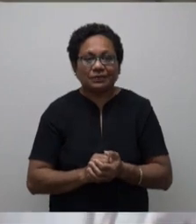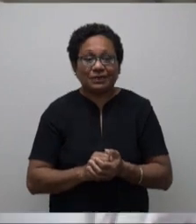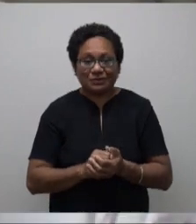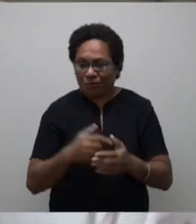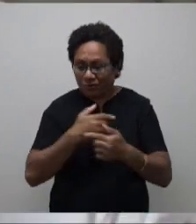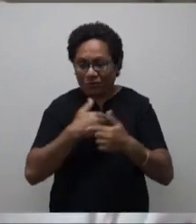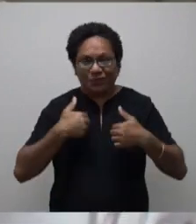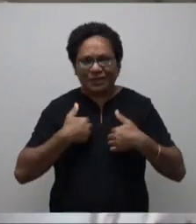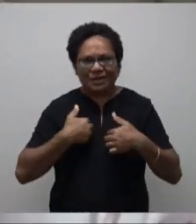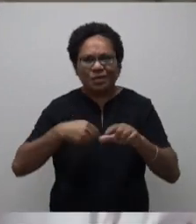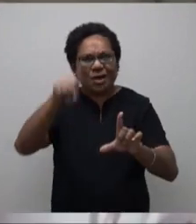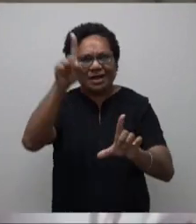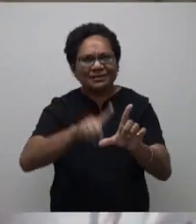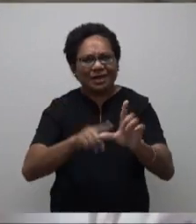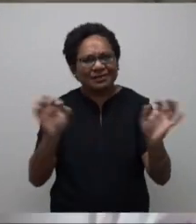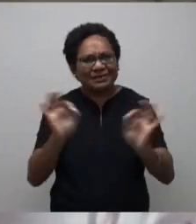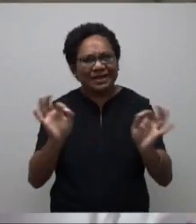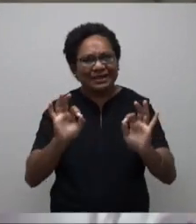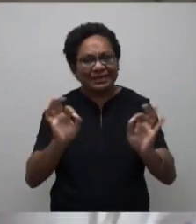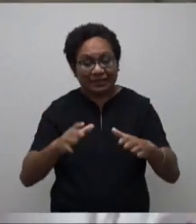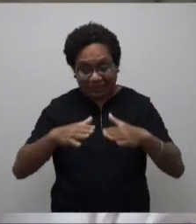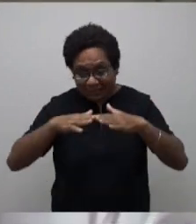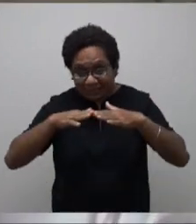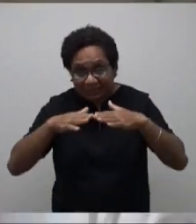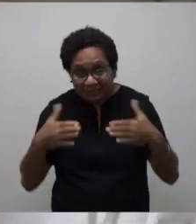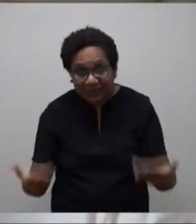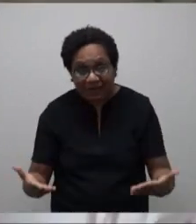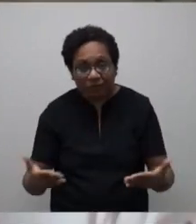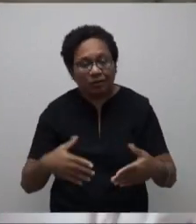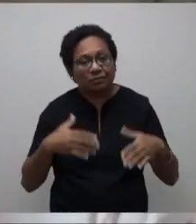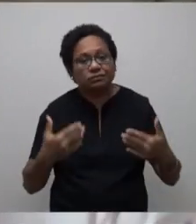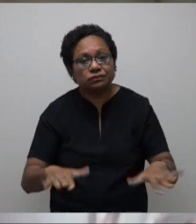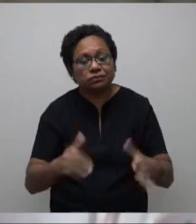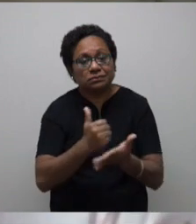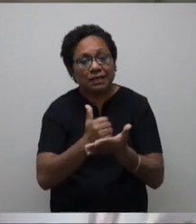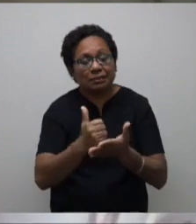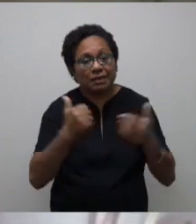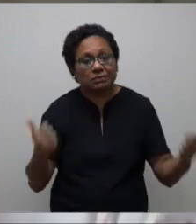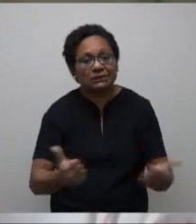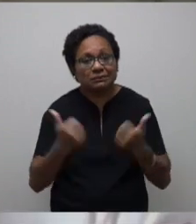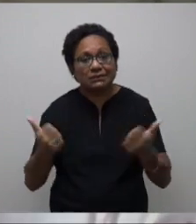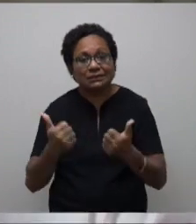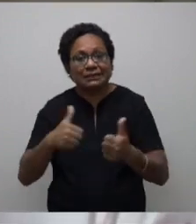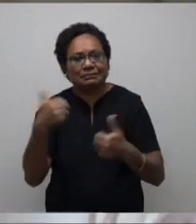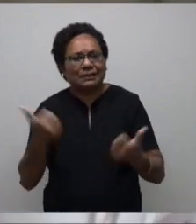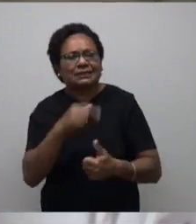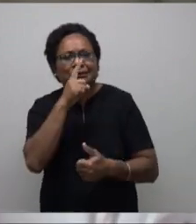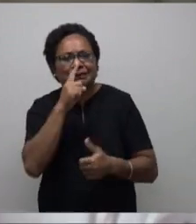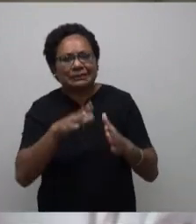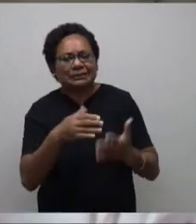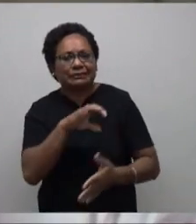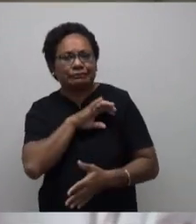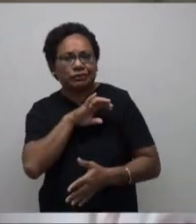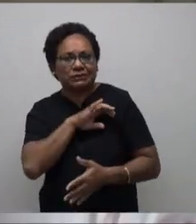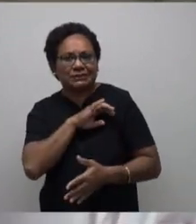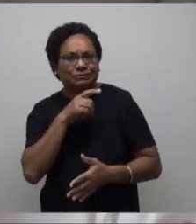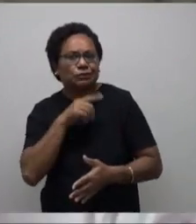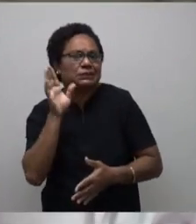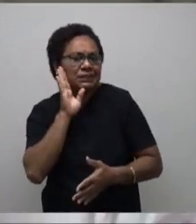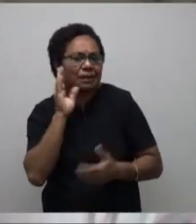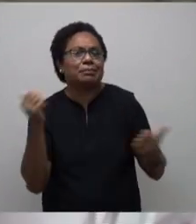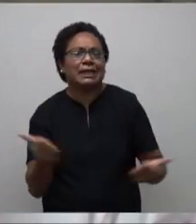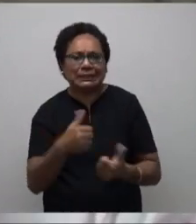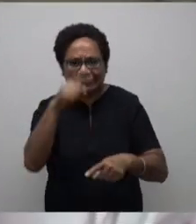virus, I know these double-digit daily case numbers are unsettling news for many of you. And they should